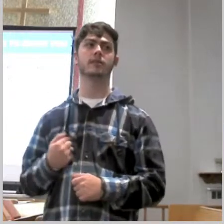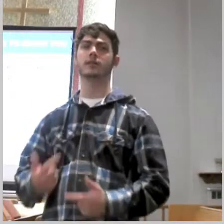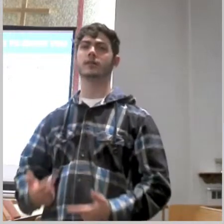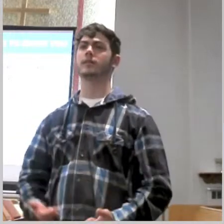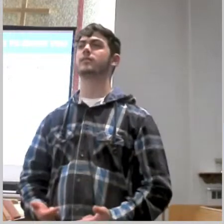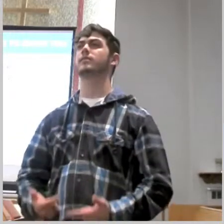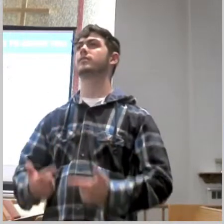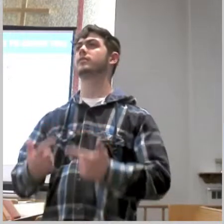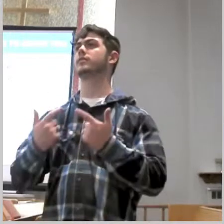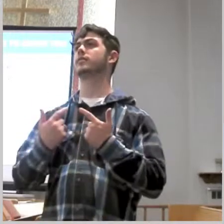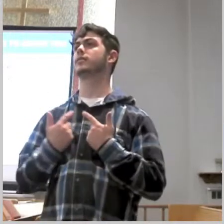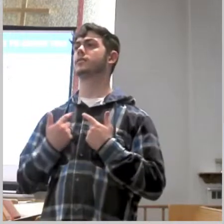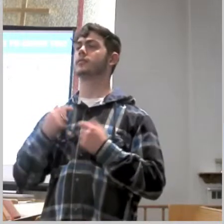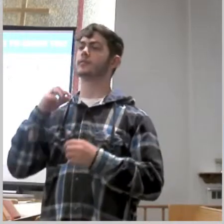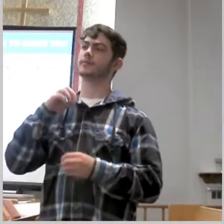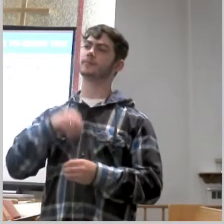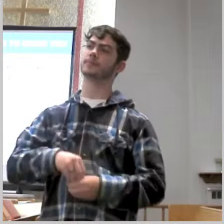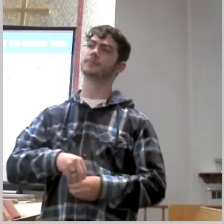let us